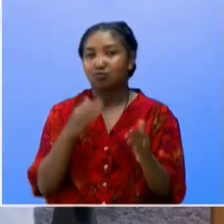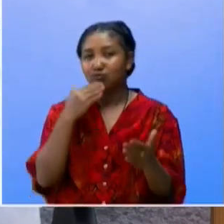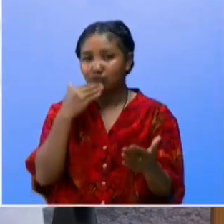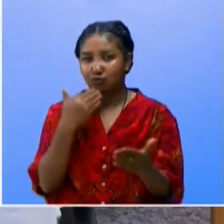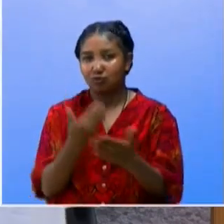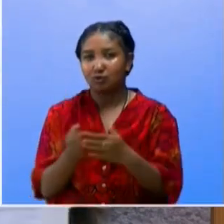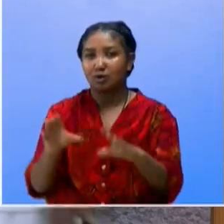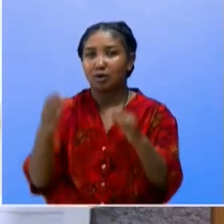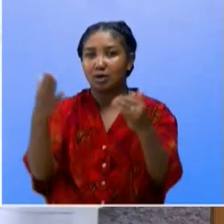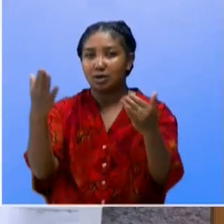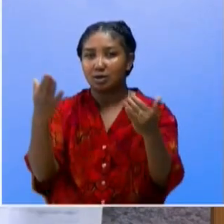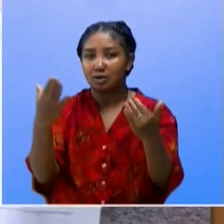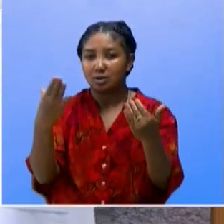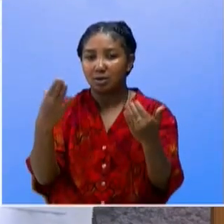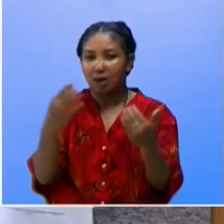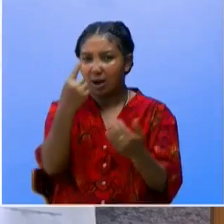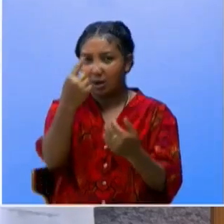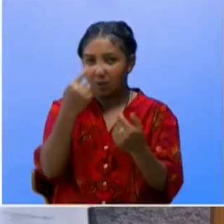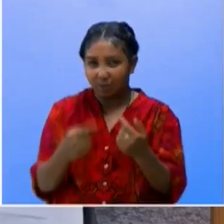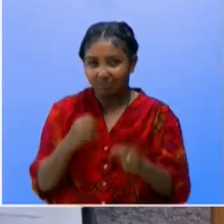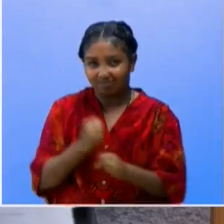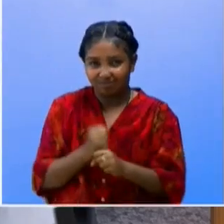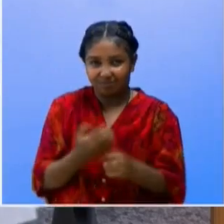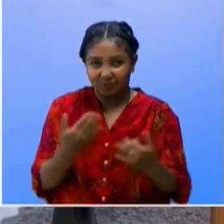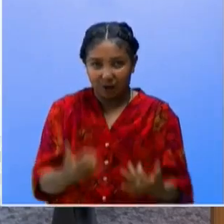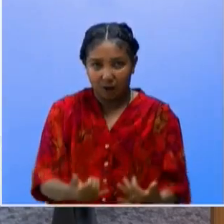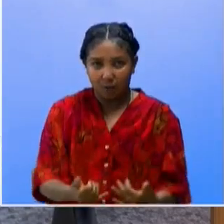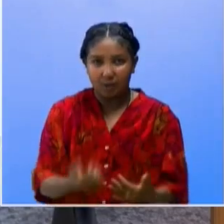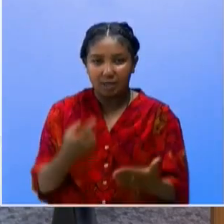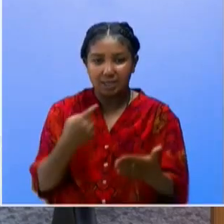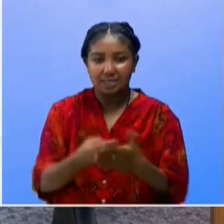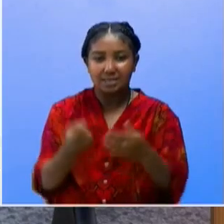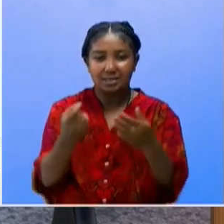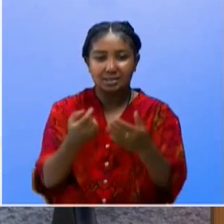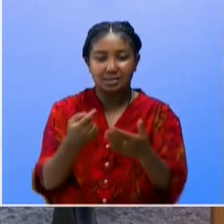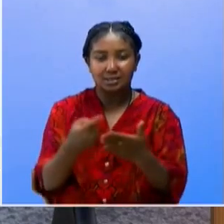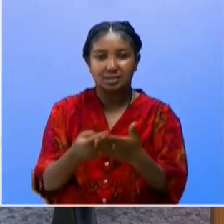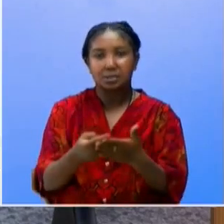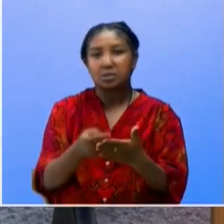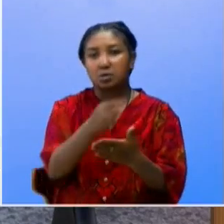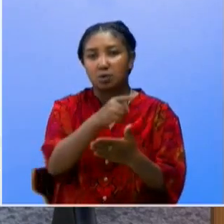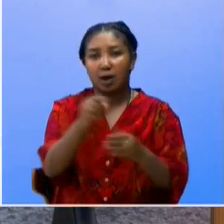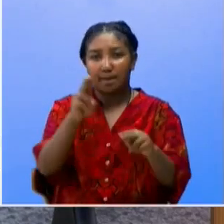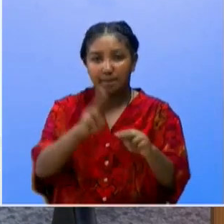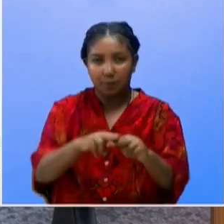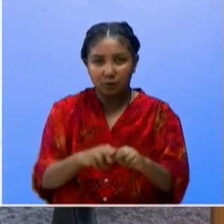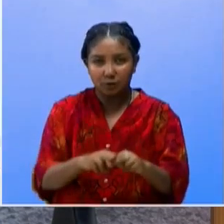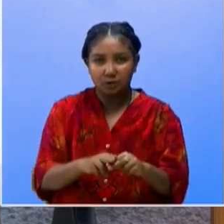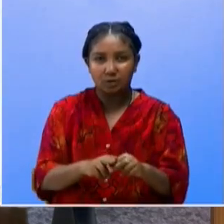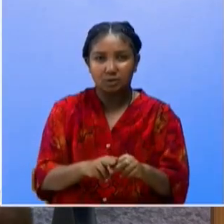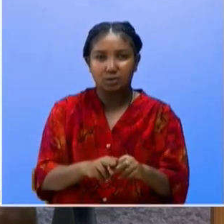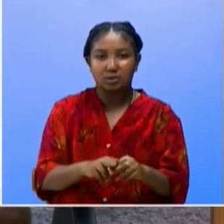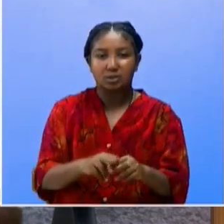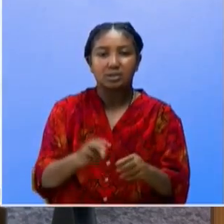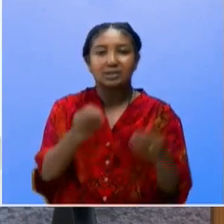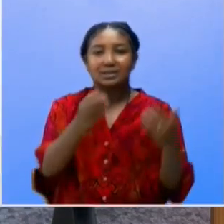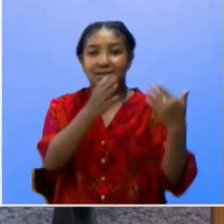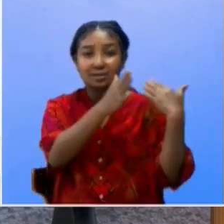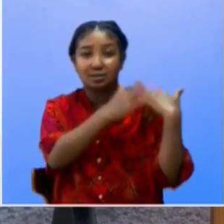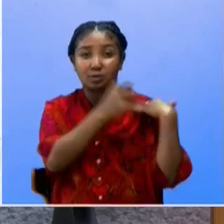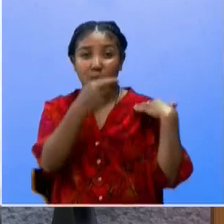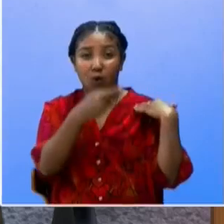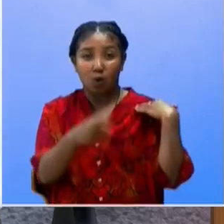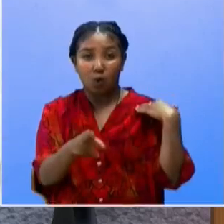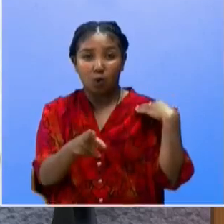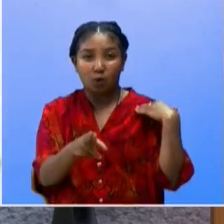here. Now we will do it one by one. Here, in this sense, maybe we can put the subject of